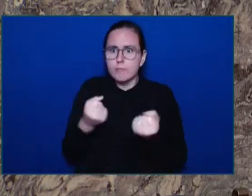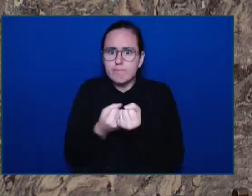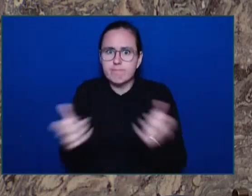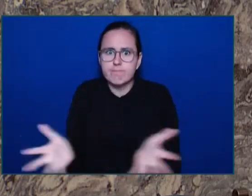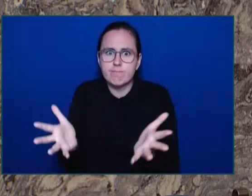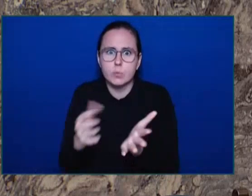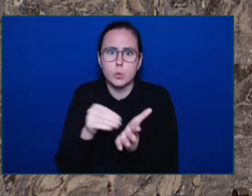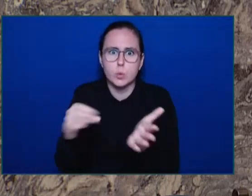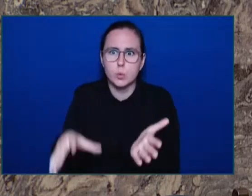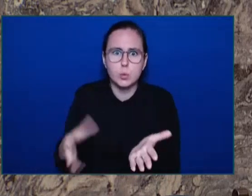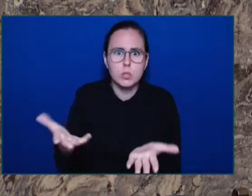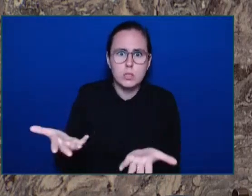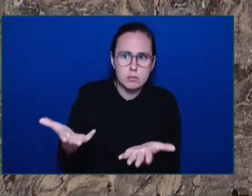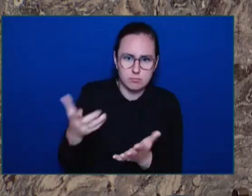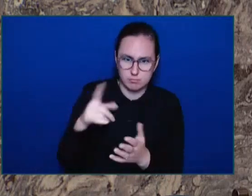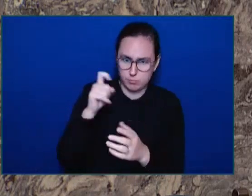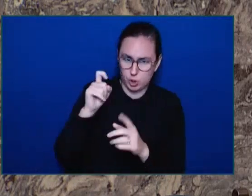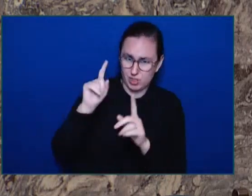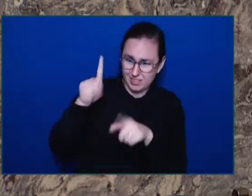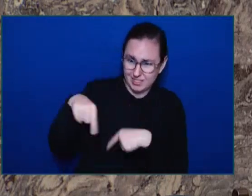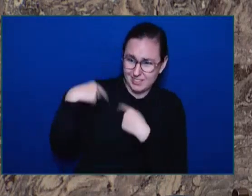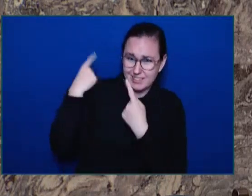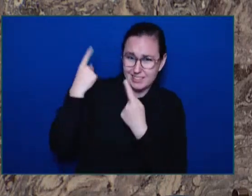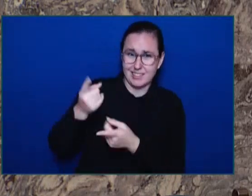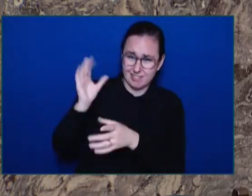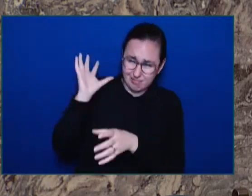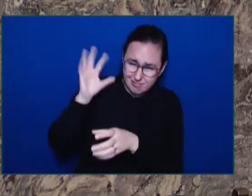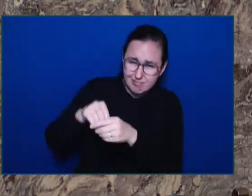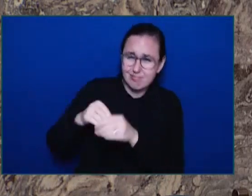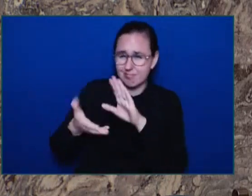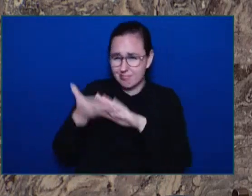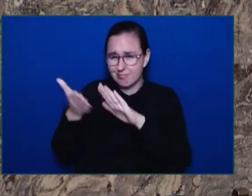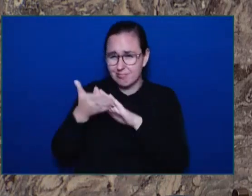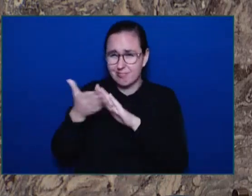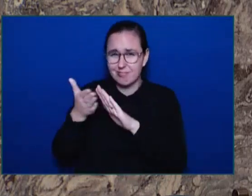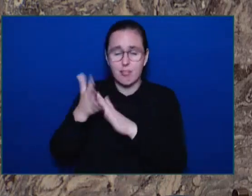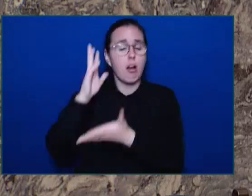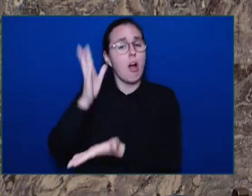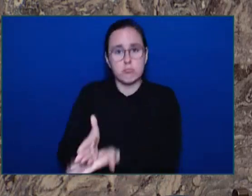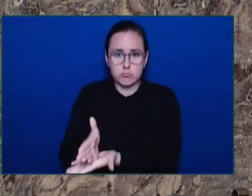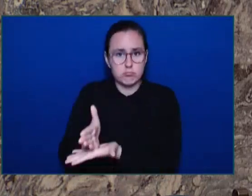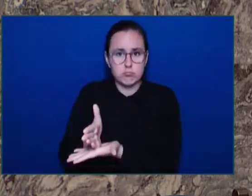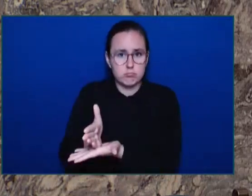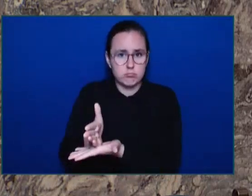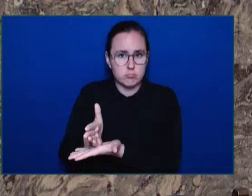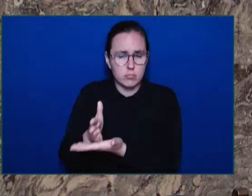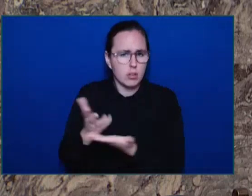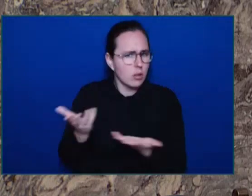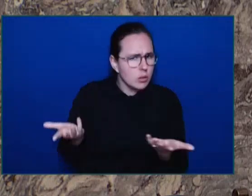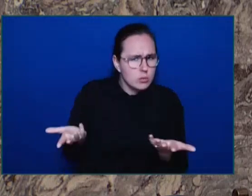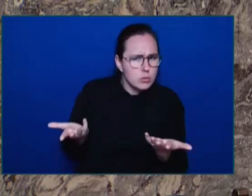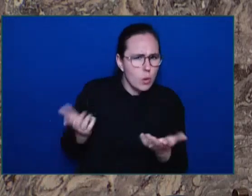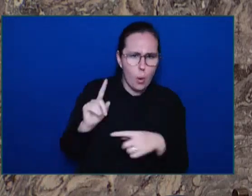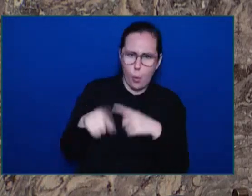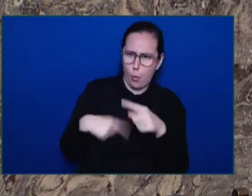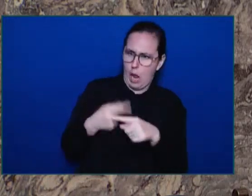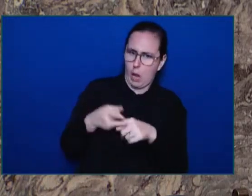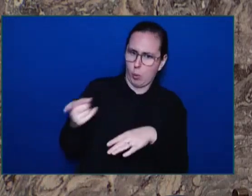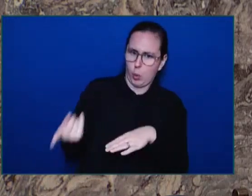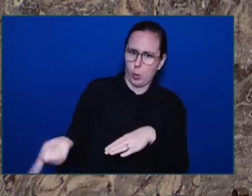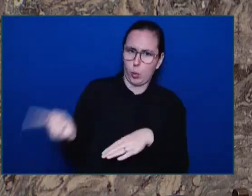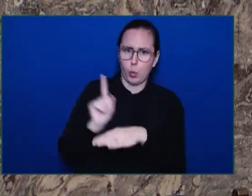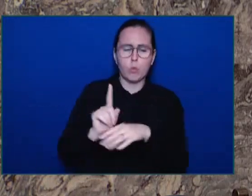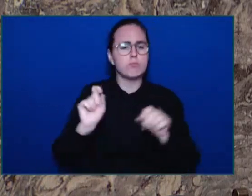premier finally show some leadership and actually stand up for these student athletes and call for the reinstatement of